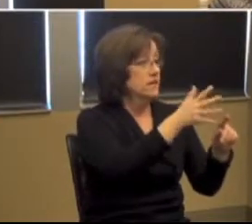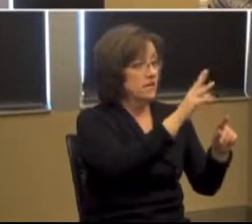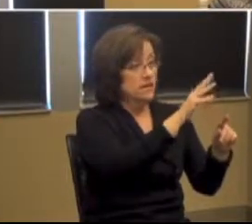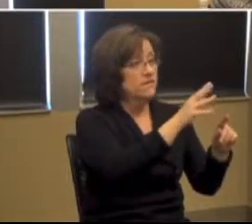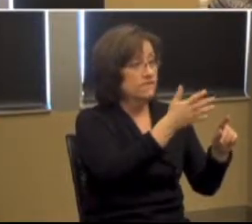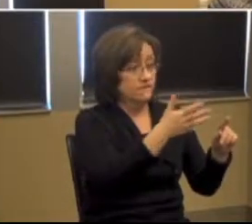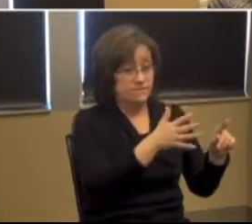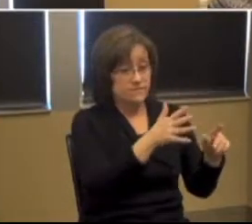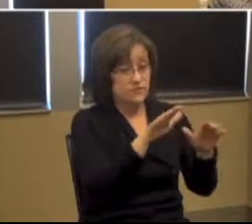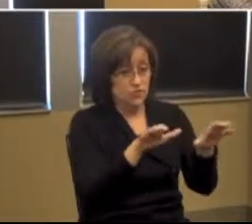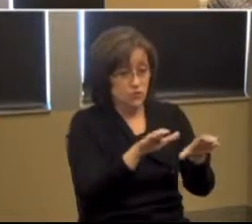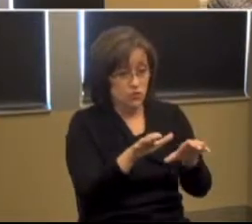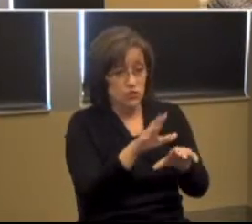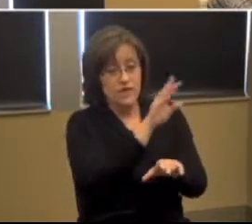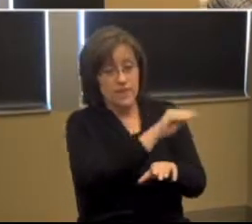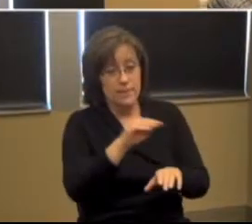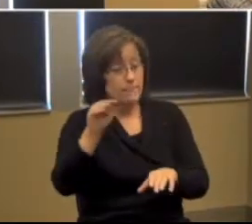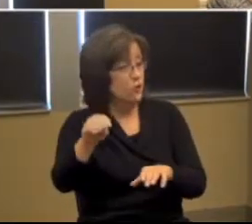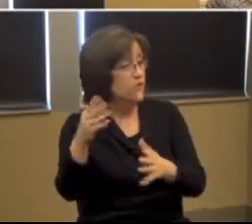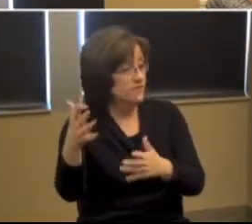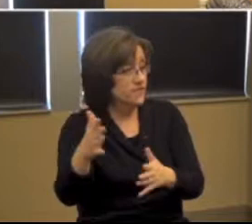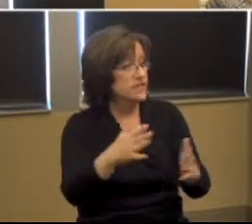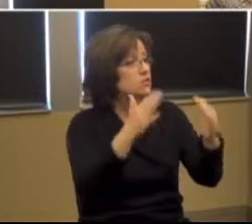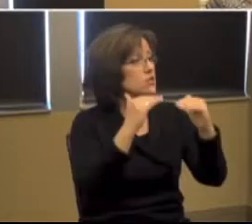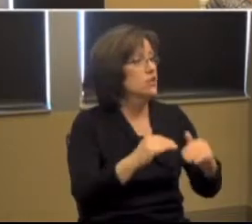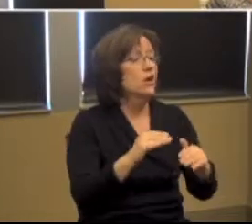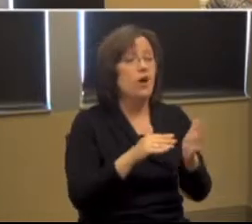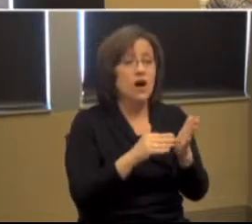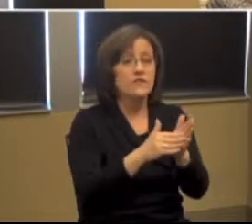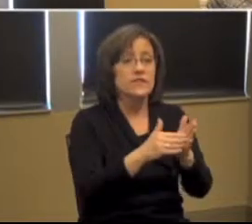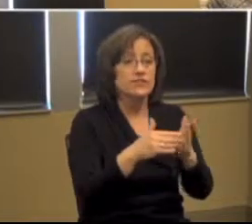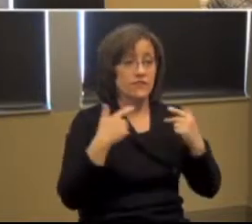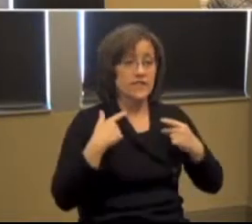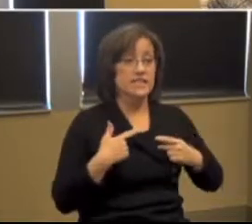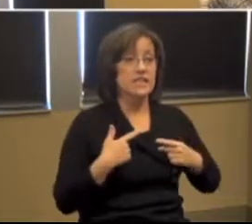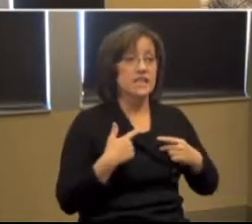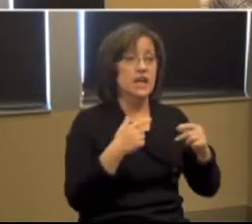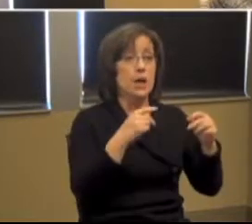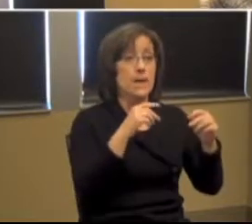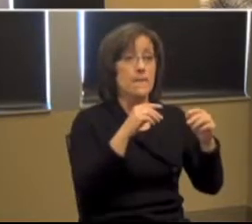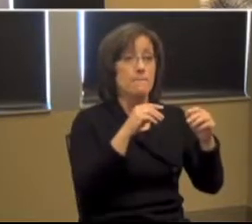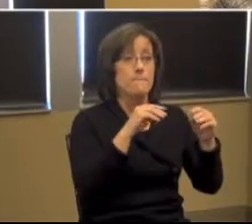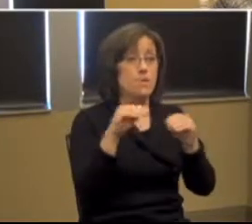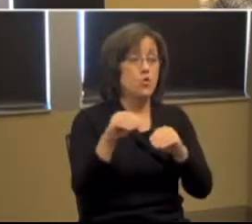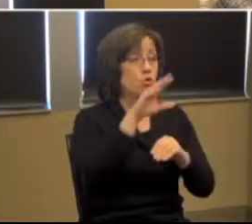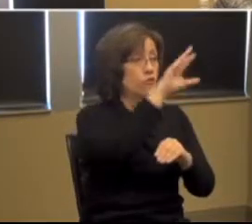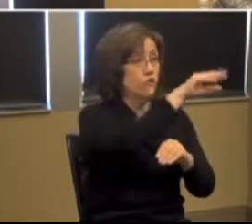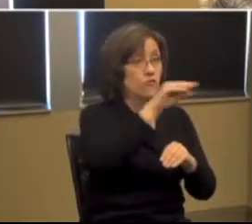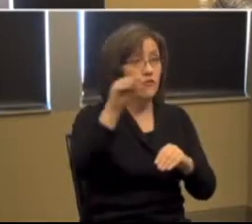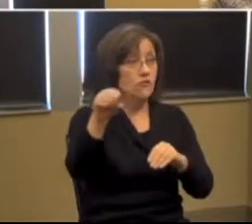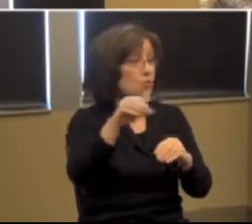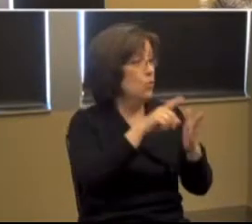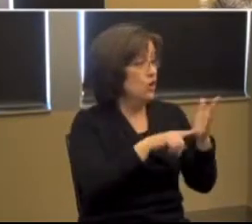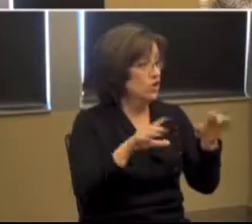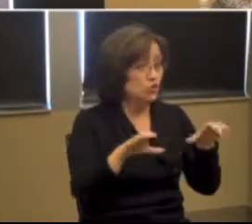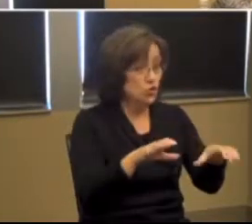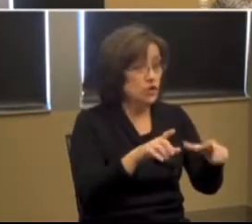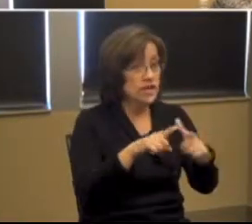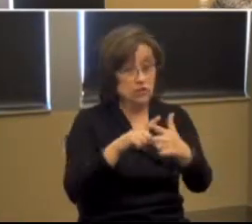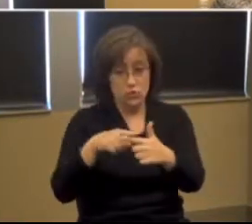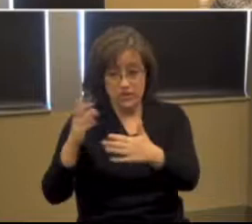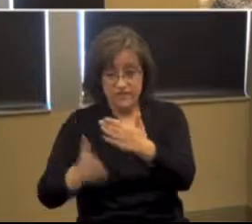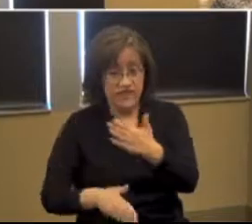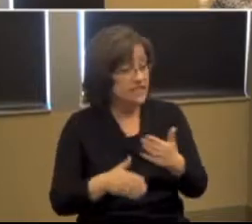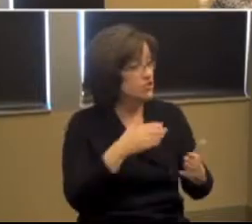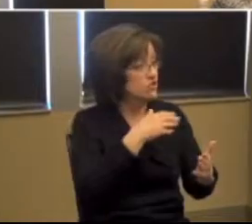then finished. A lot of times, the physical movement of something from the task that you're working to being finished